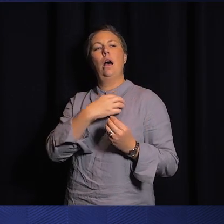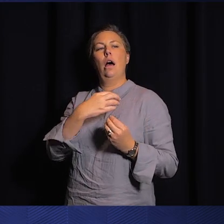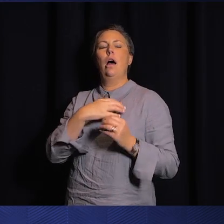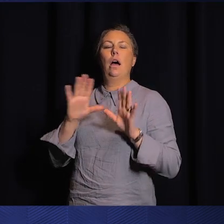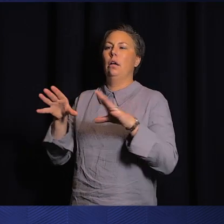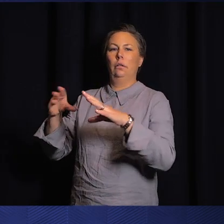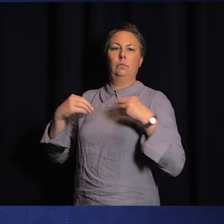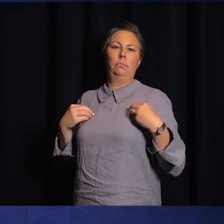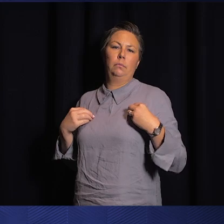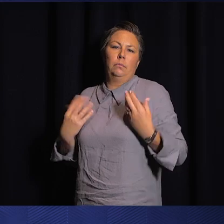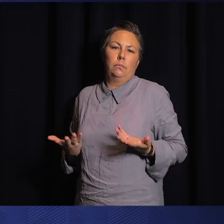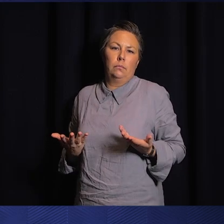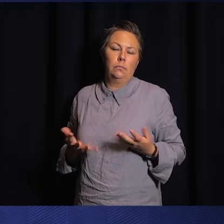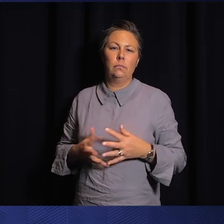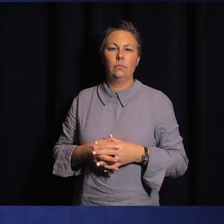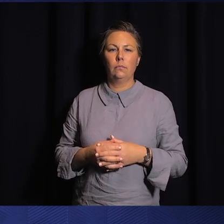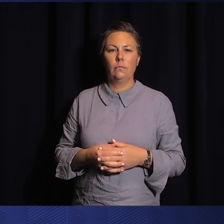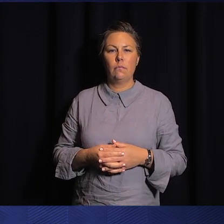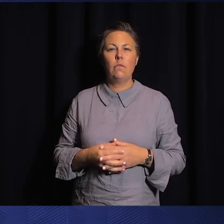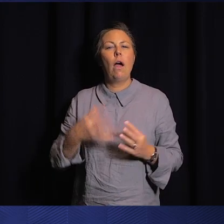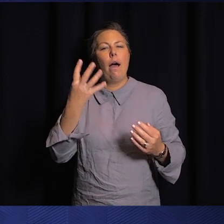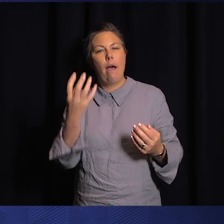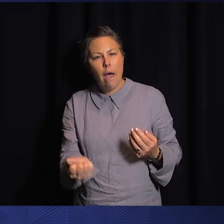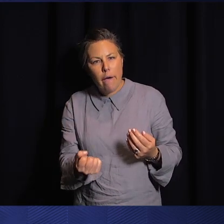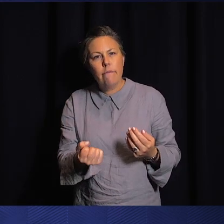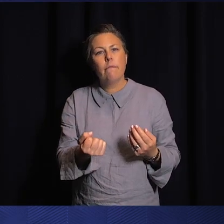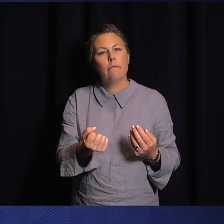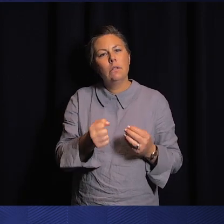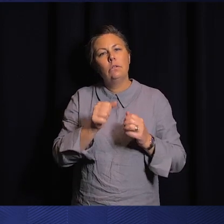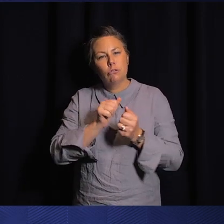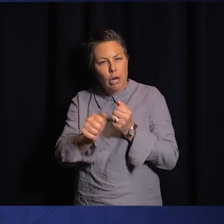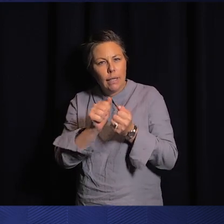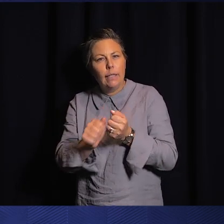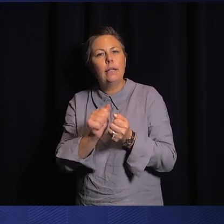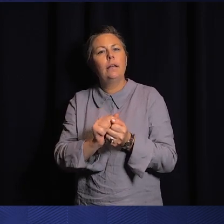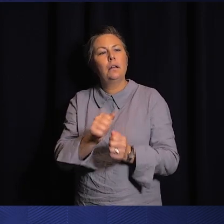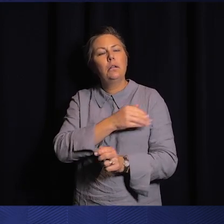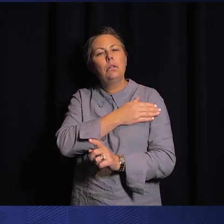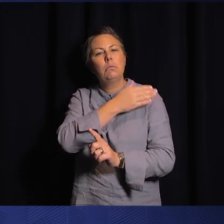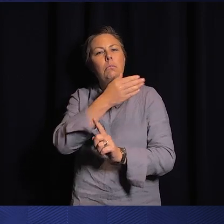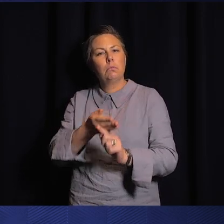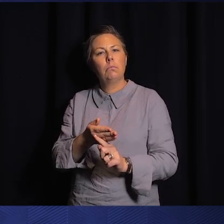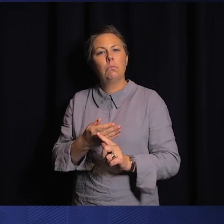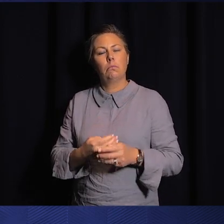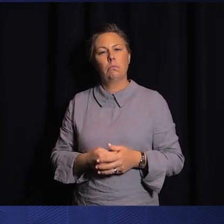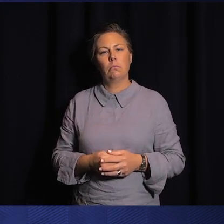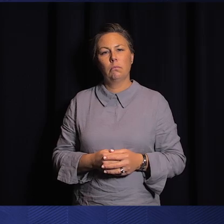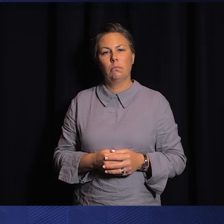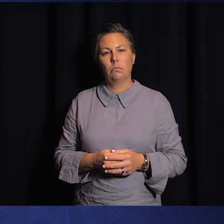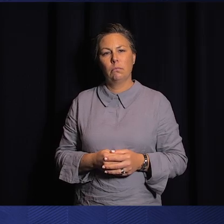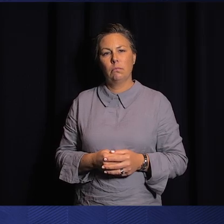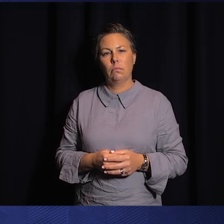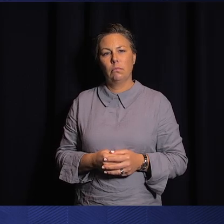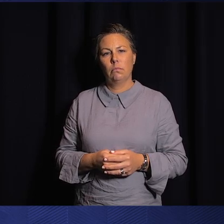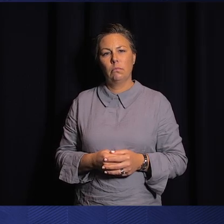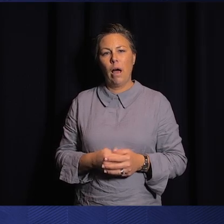and be educated on that. So there are some training that have been happening in the communities, and there are